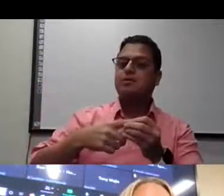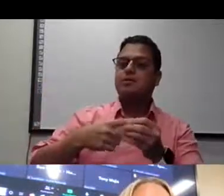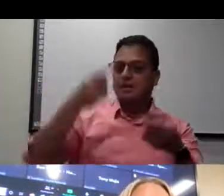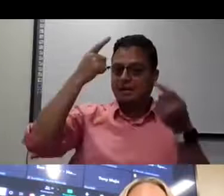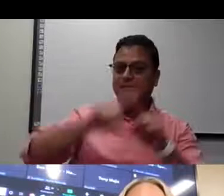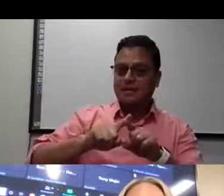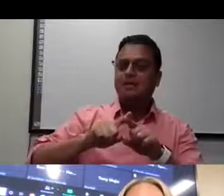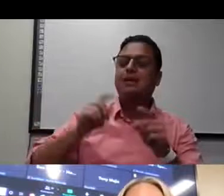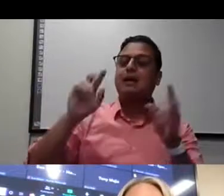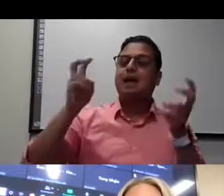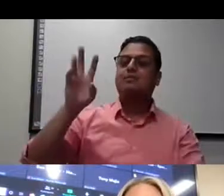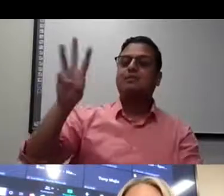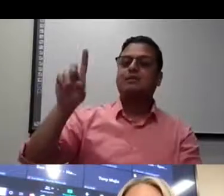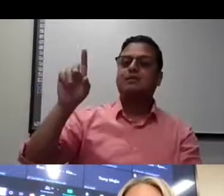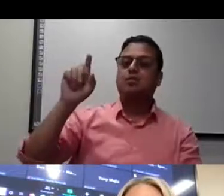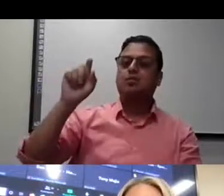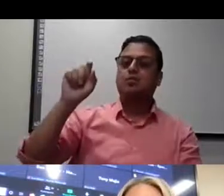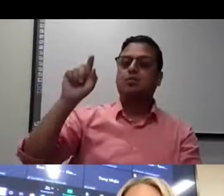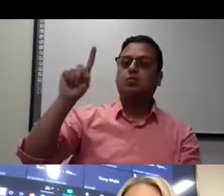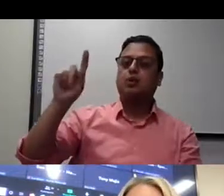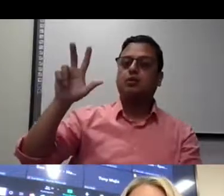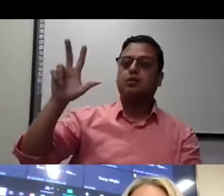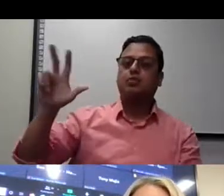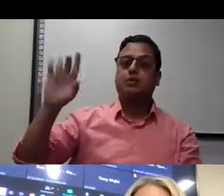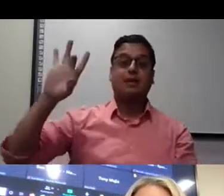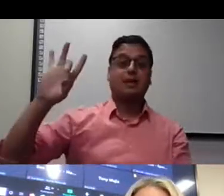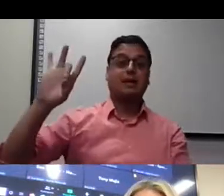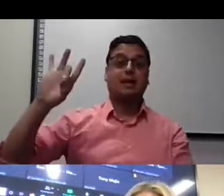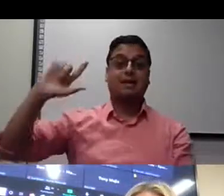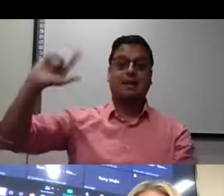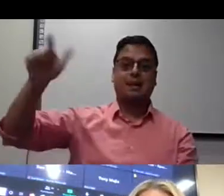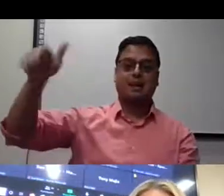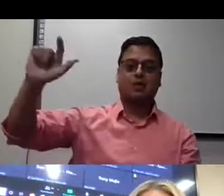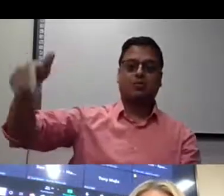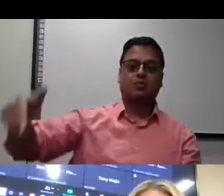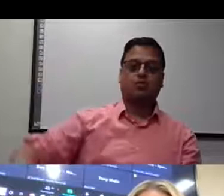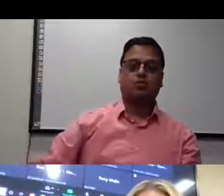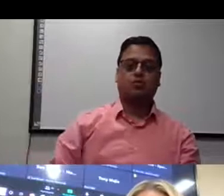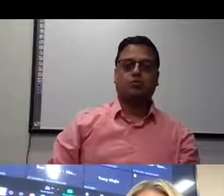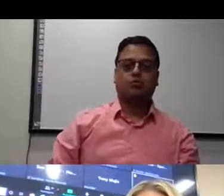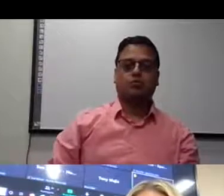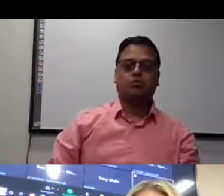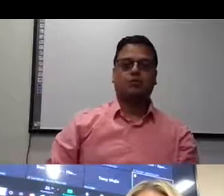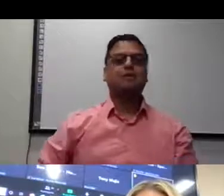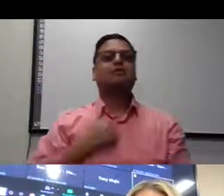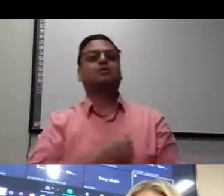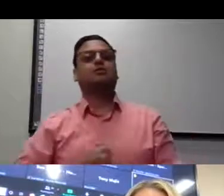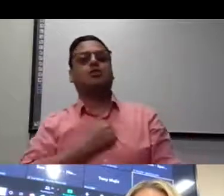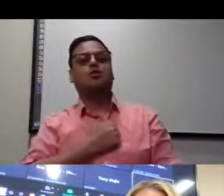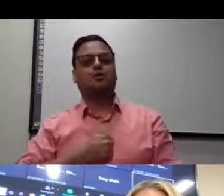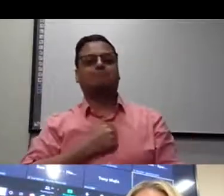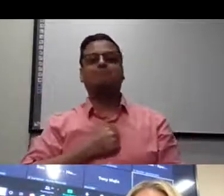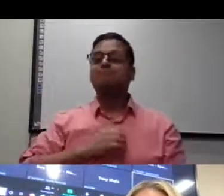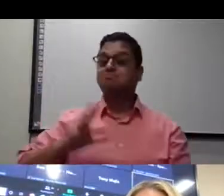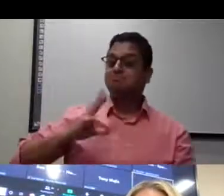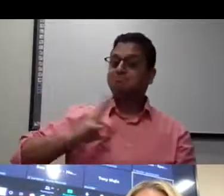item 613. Item 8 is a little bit later on our agenda. My apologies. Okay,